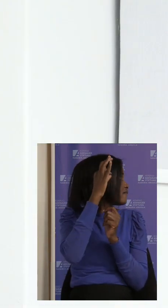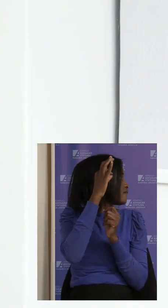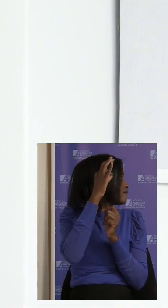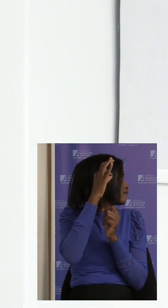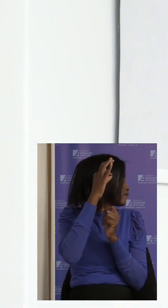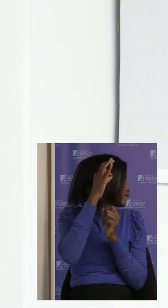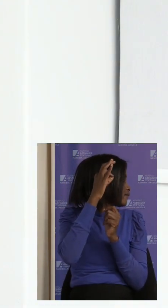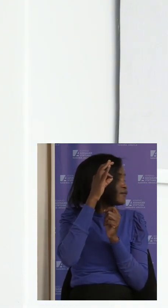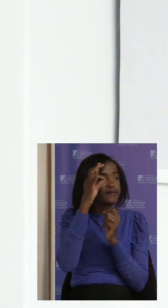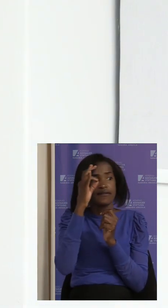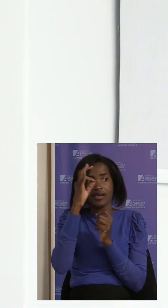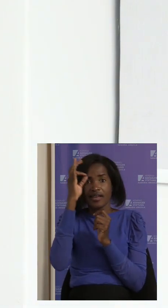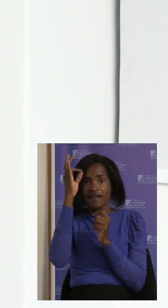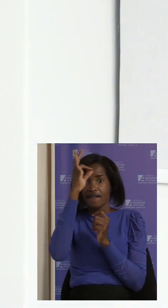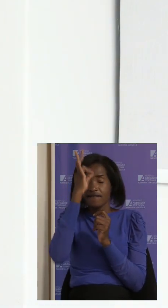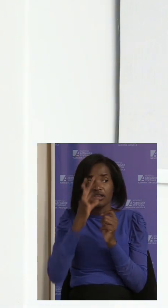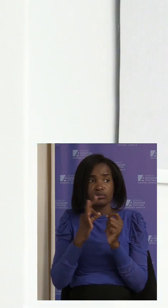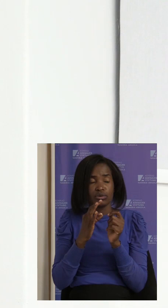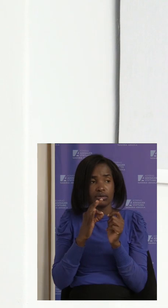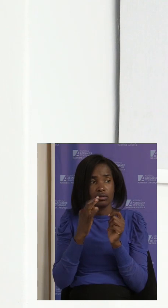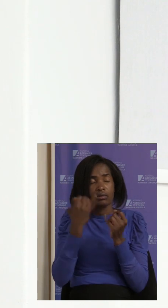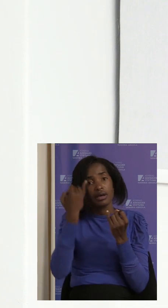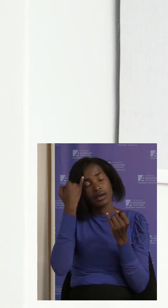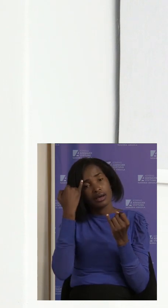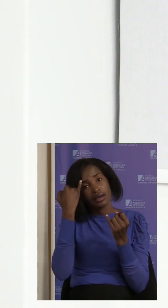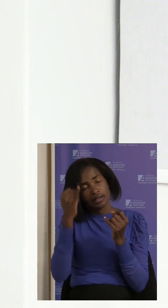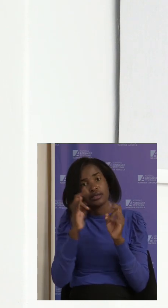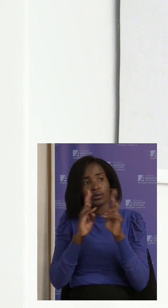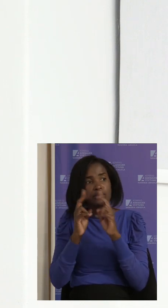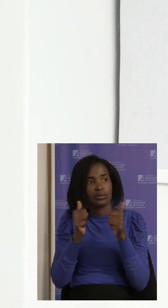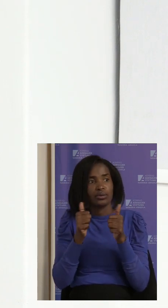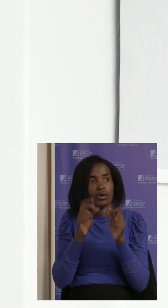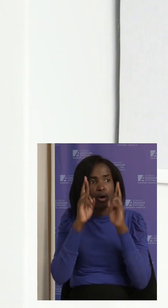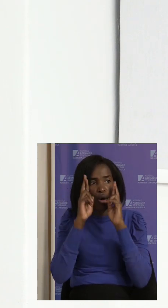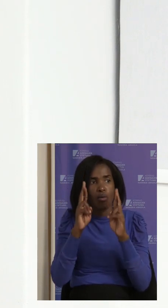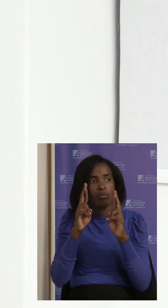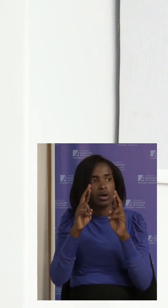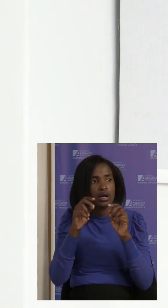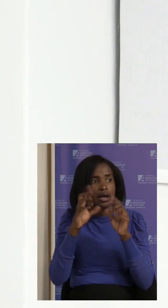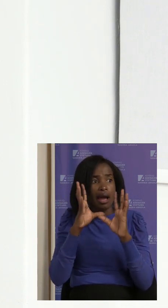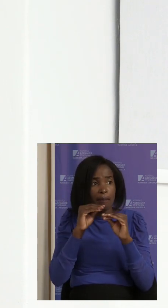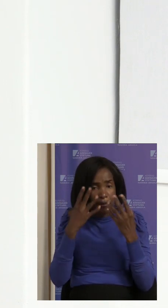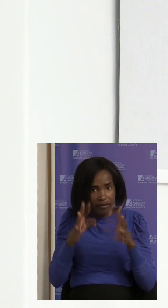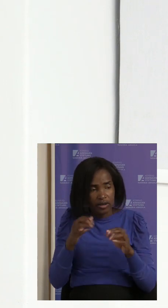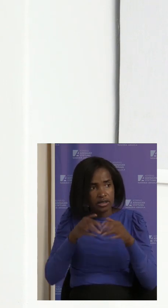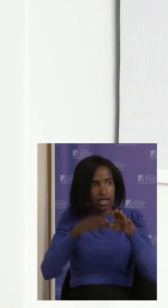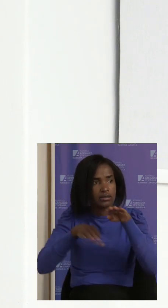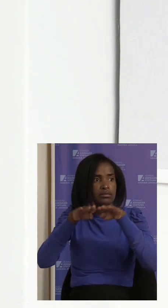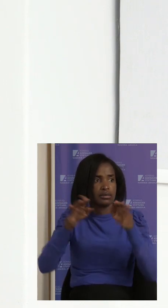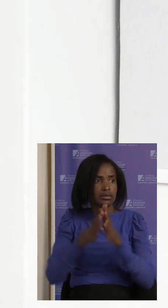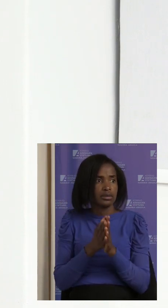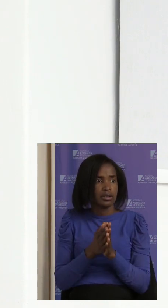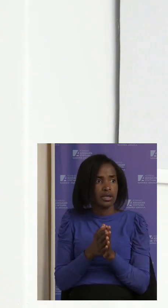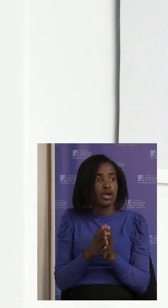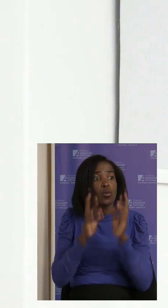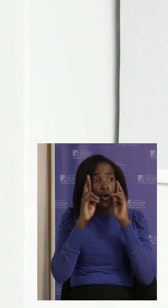dialogue tonight was quite fruitful, and that there are just hopes that implementation is going to be visible and that everyone took notes.